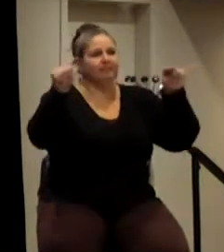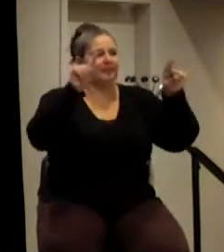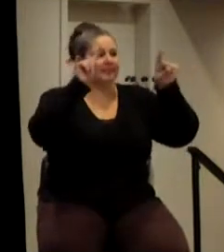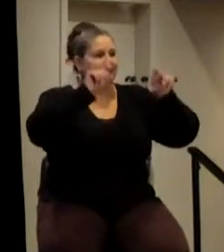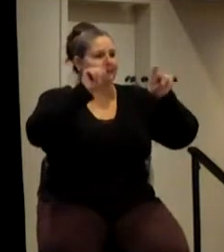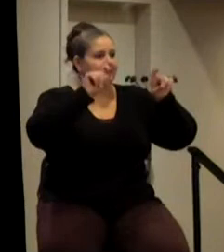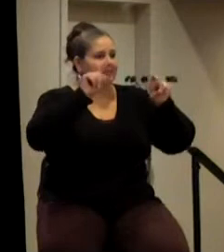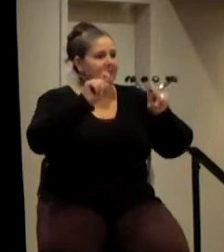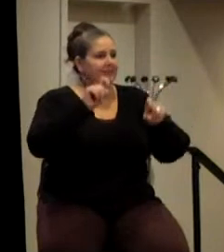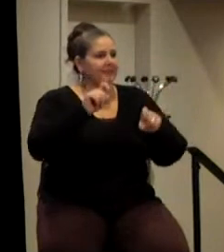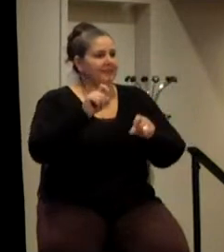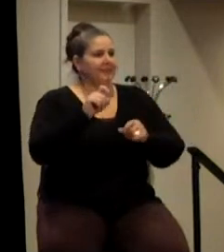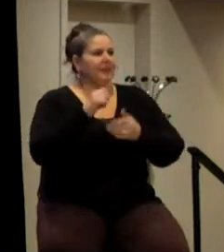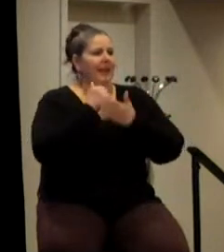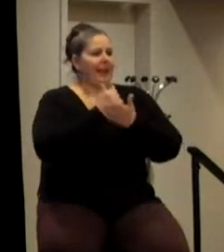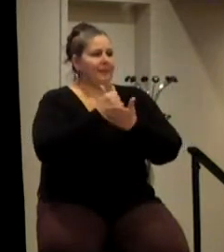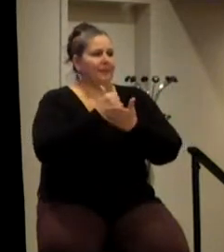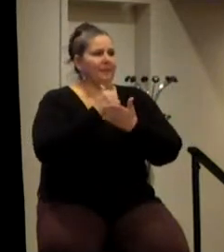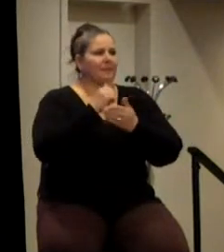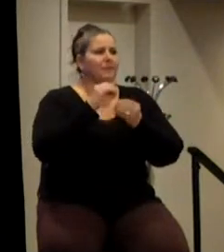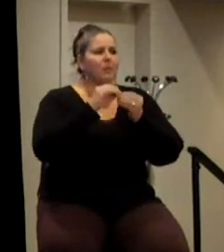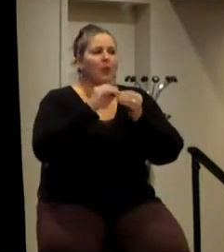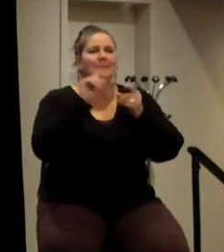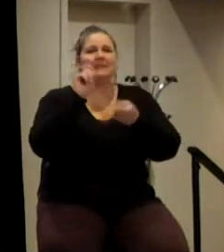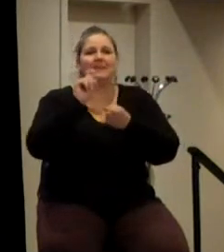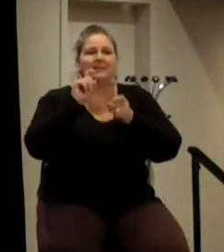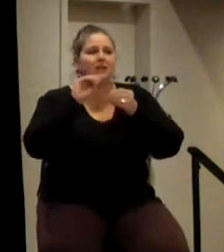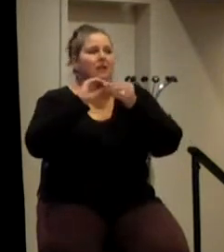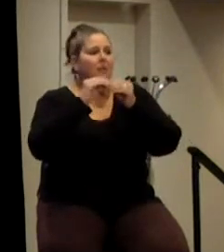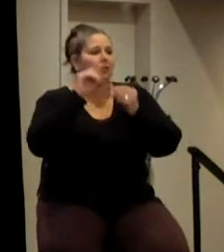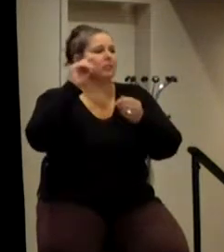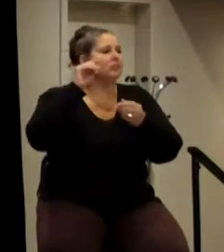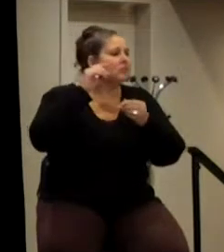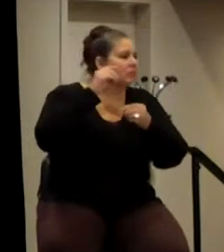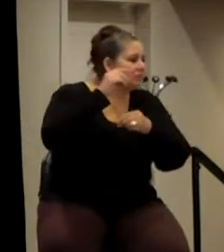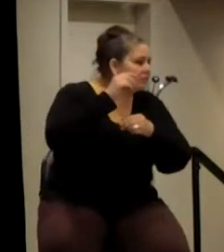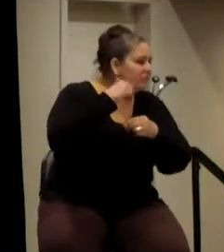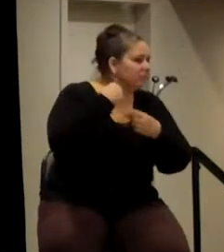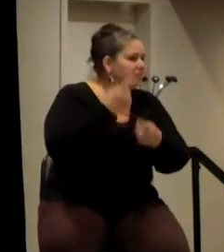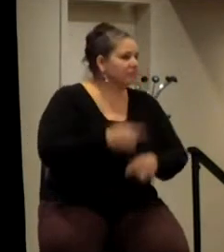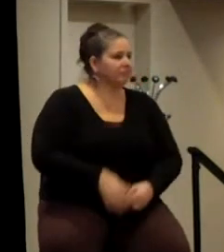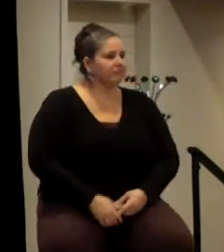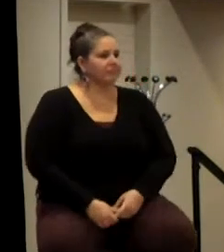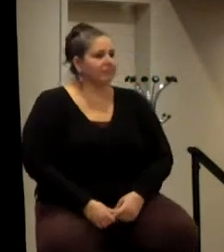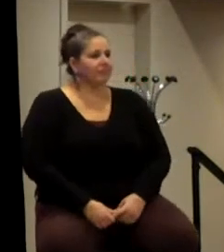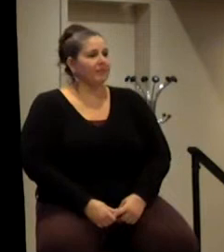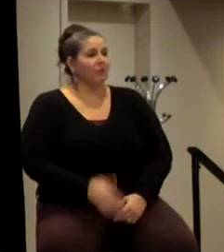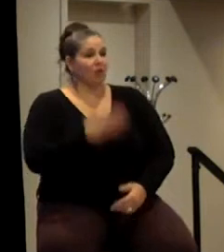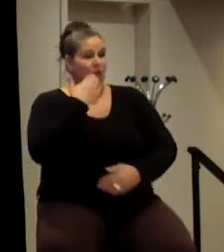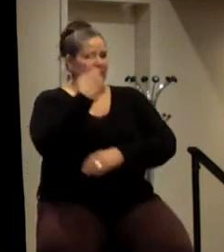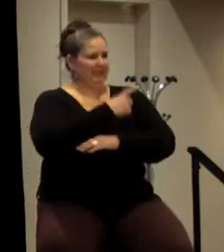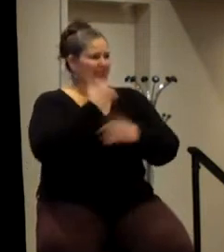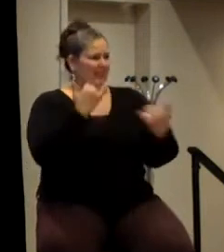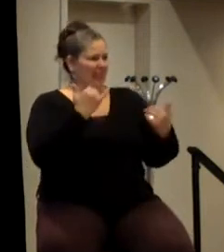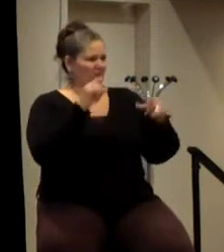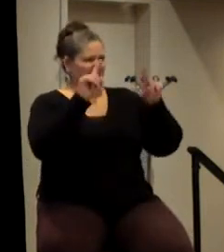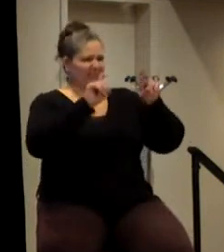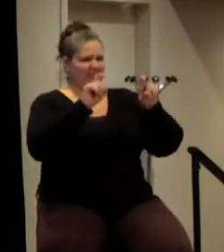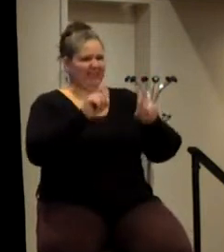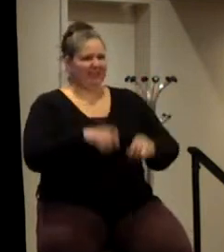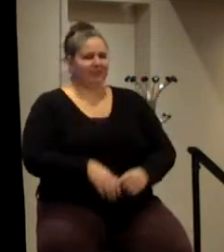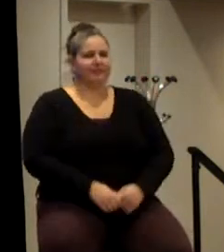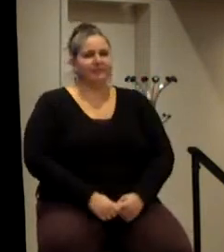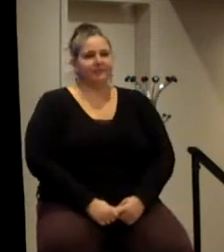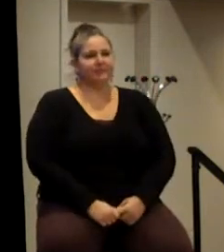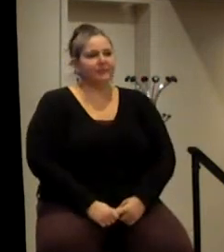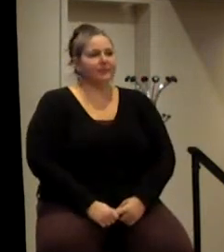the testing numbers on certain days. Looks like today was probably one of those days. We've now had